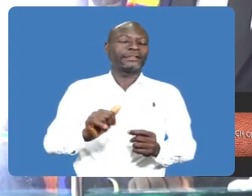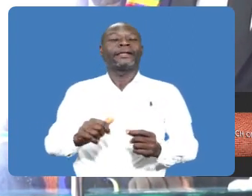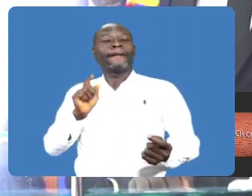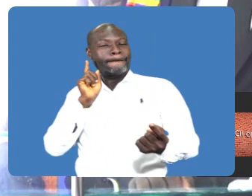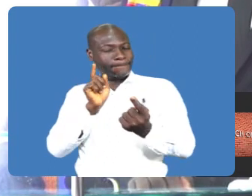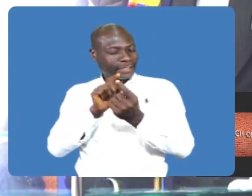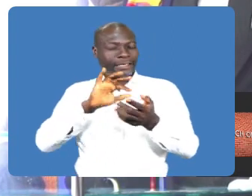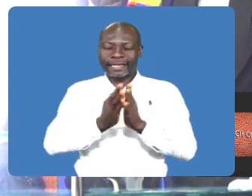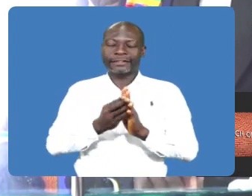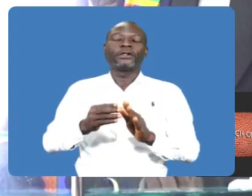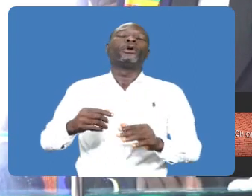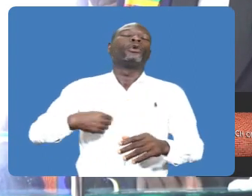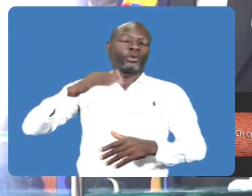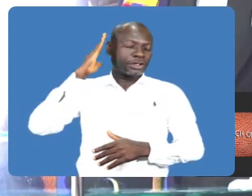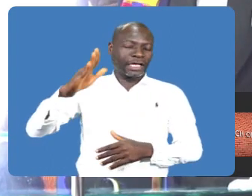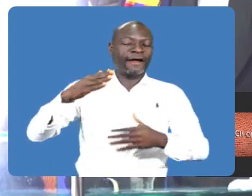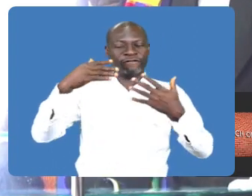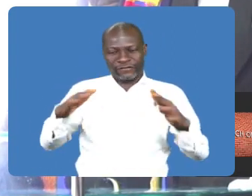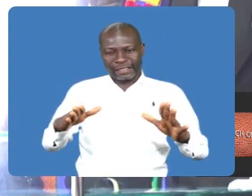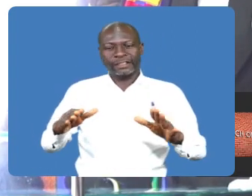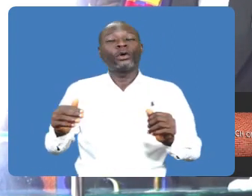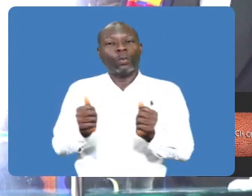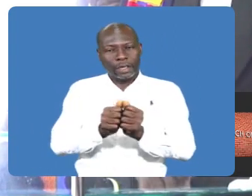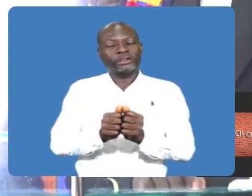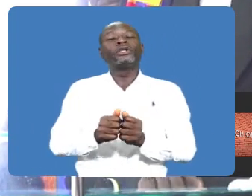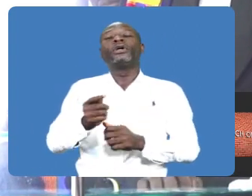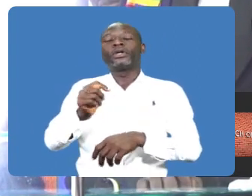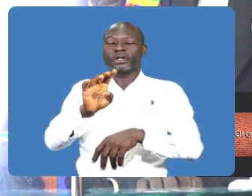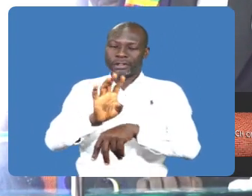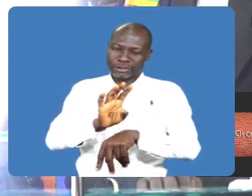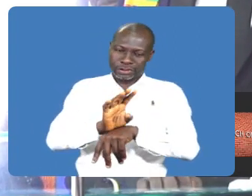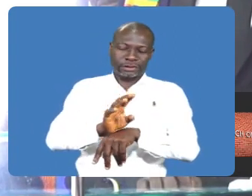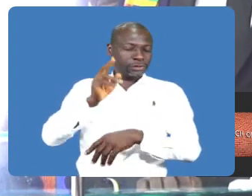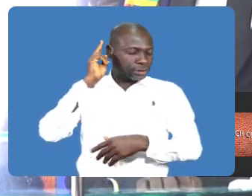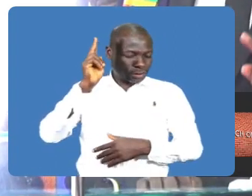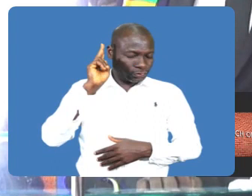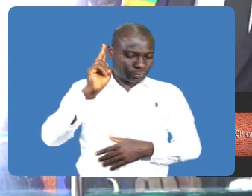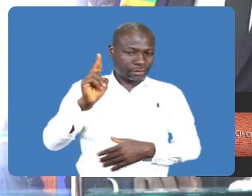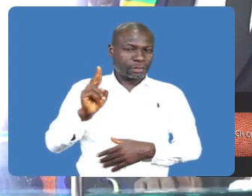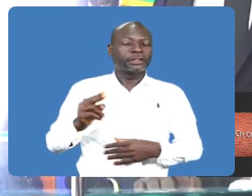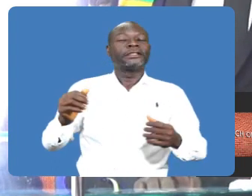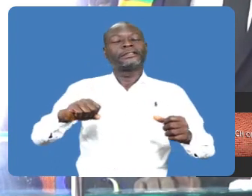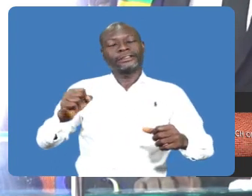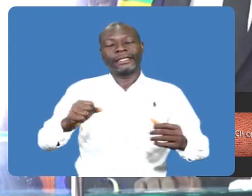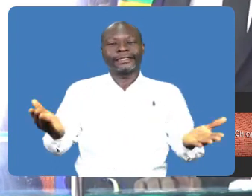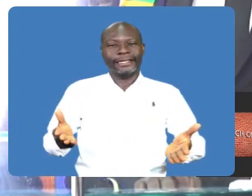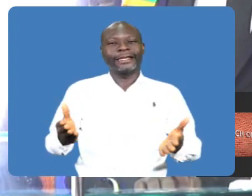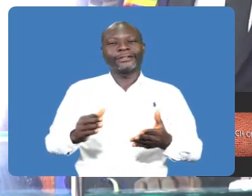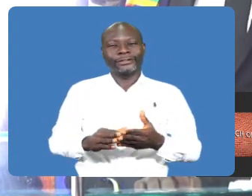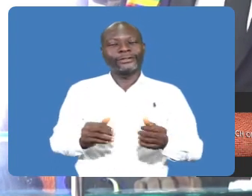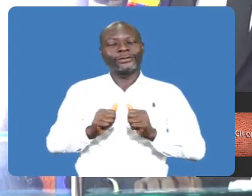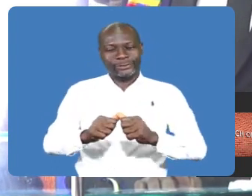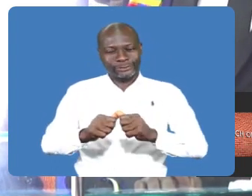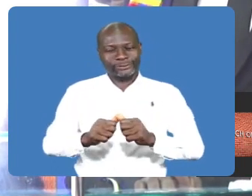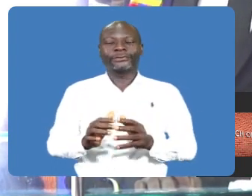course. And he told us, wherever and whenever that I meet you, I will continue church history. And so we know here we are,